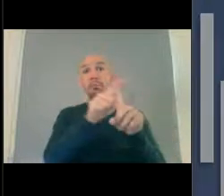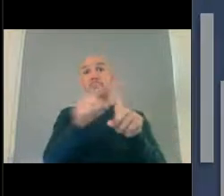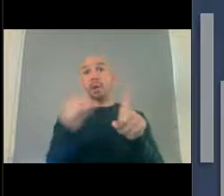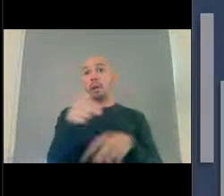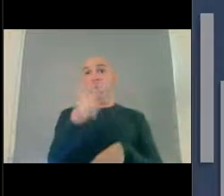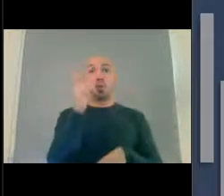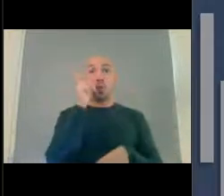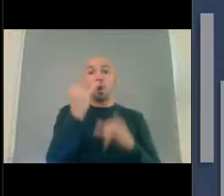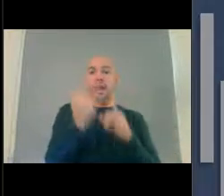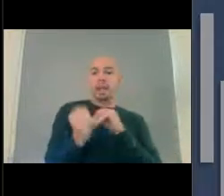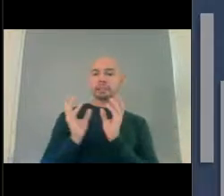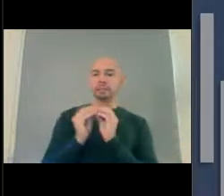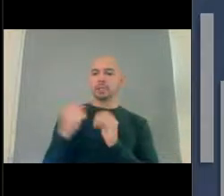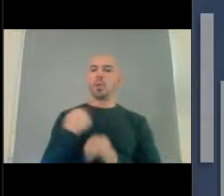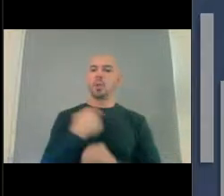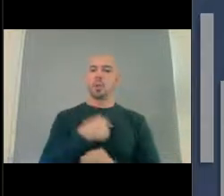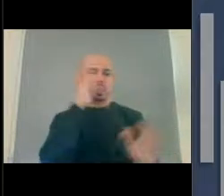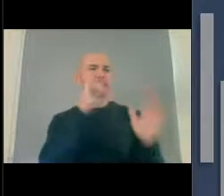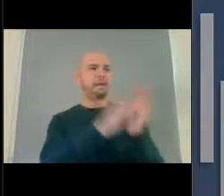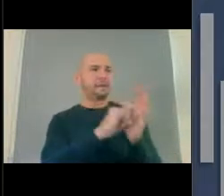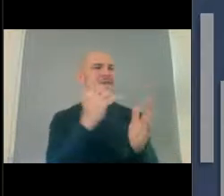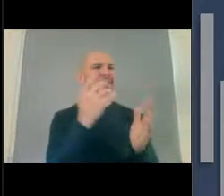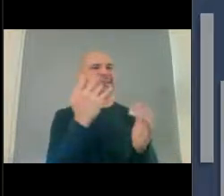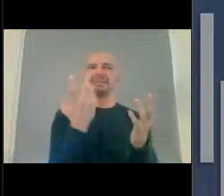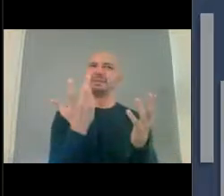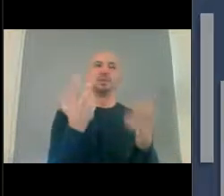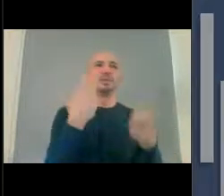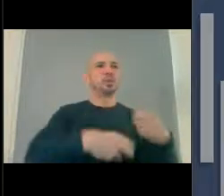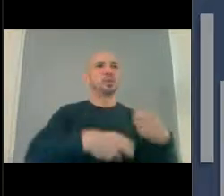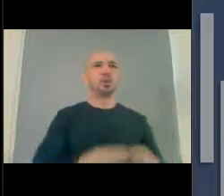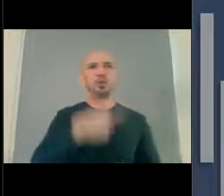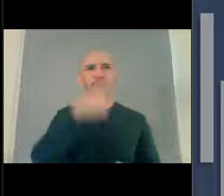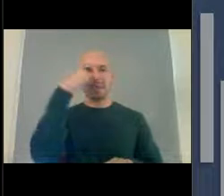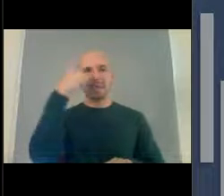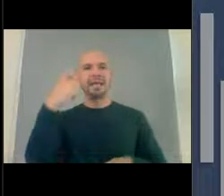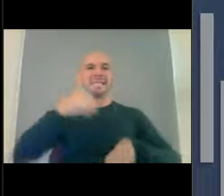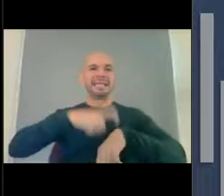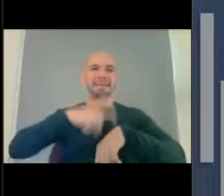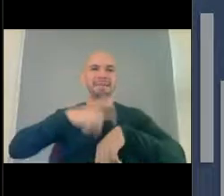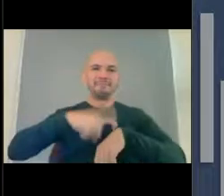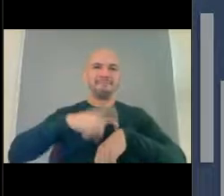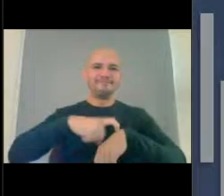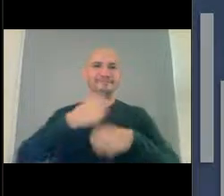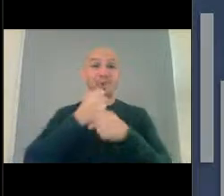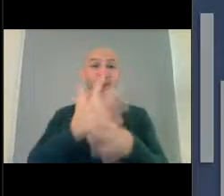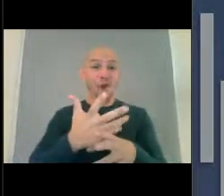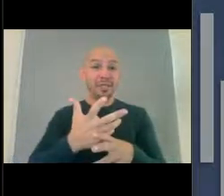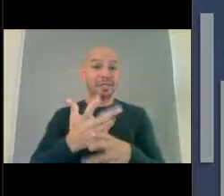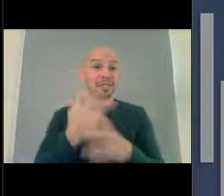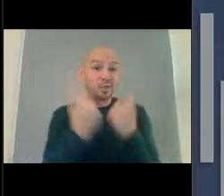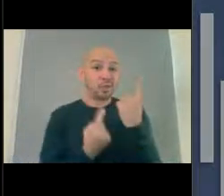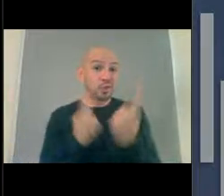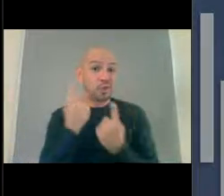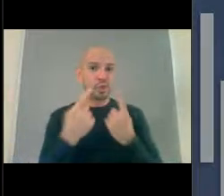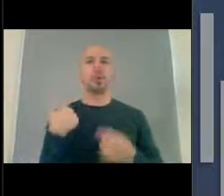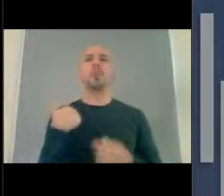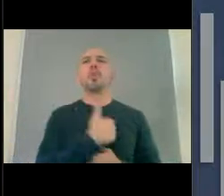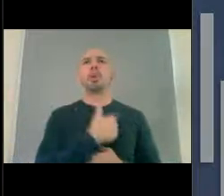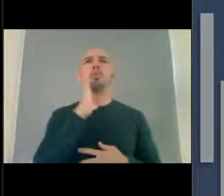recently with the process for tracking time extensions that has caused us some concern we'll hear an update on efforts to fix this